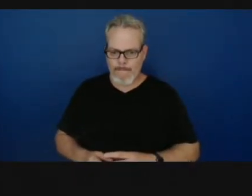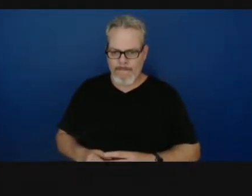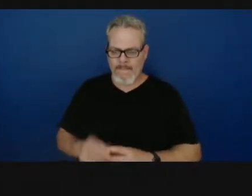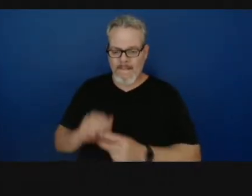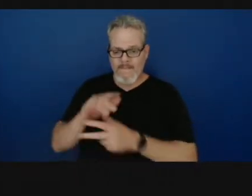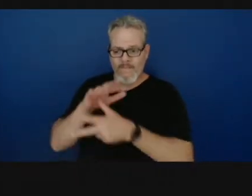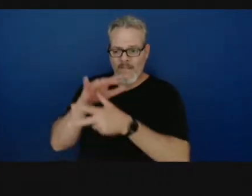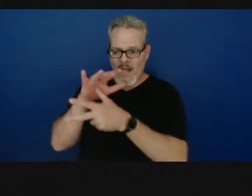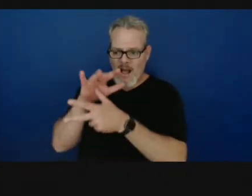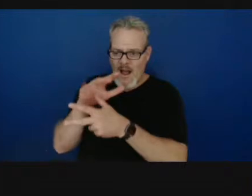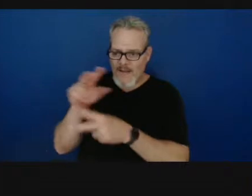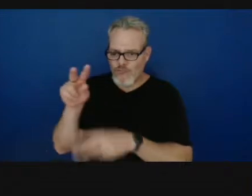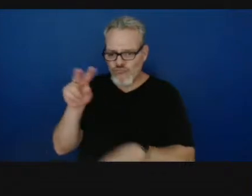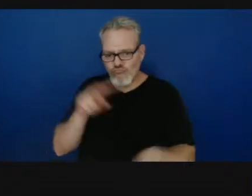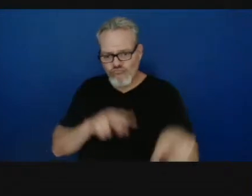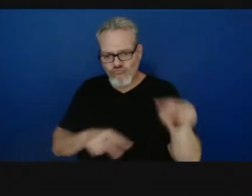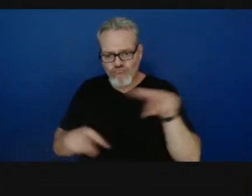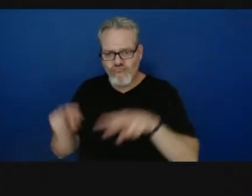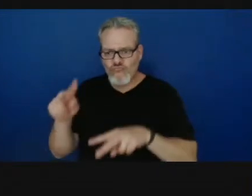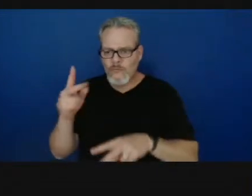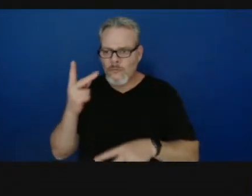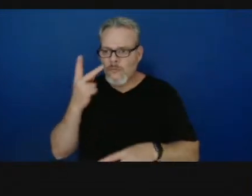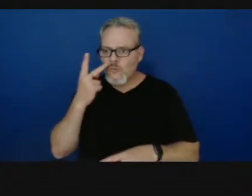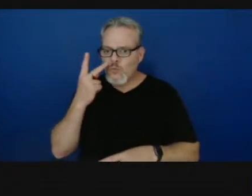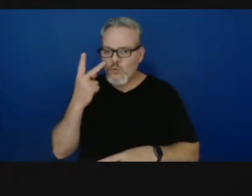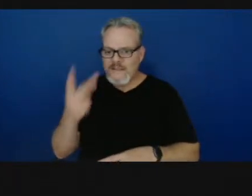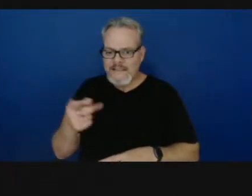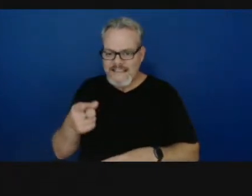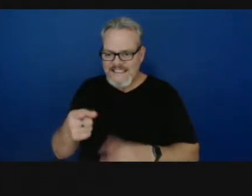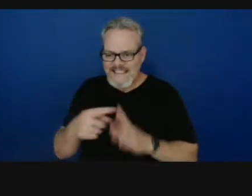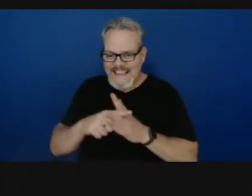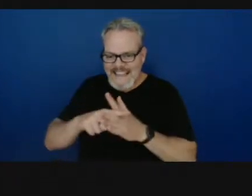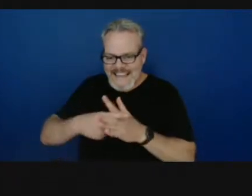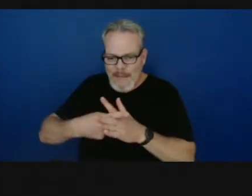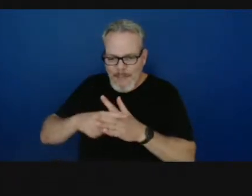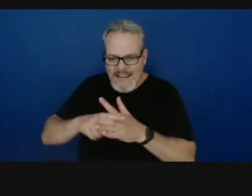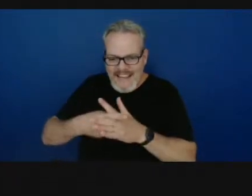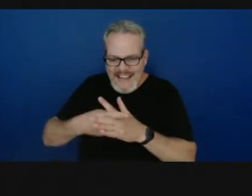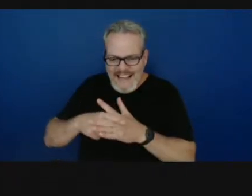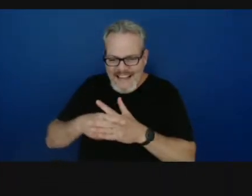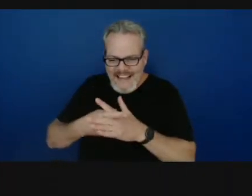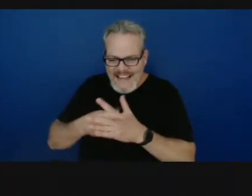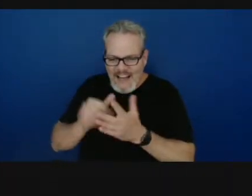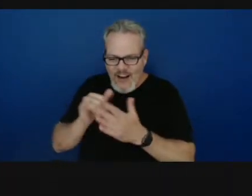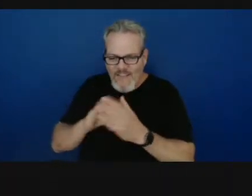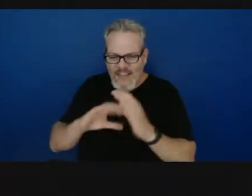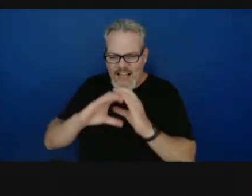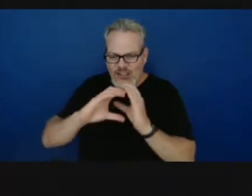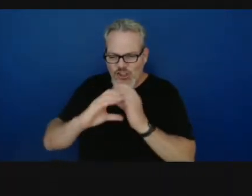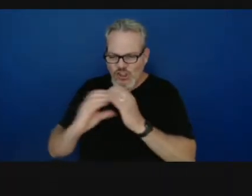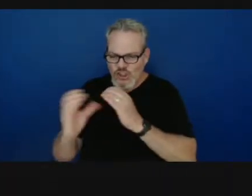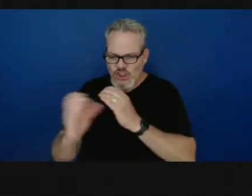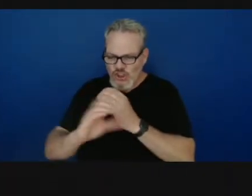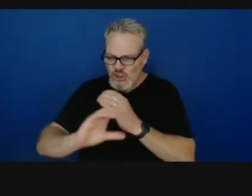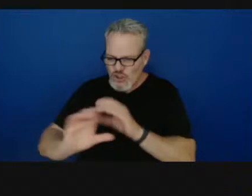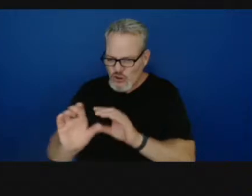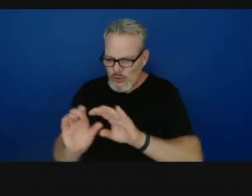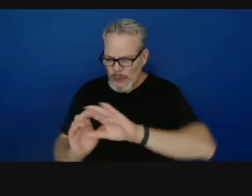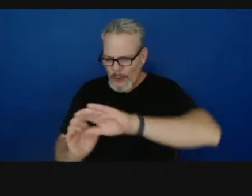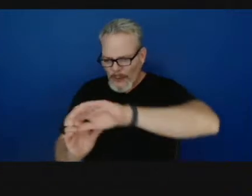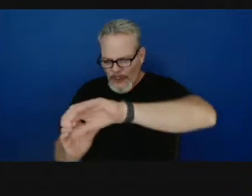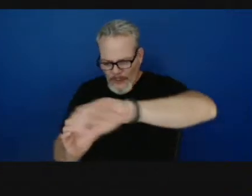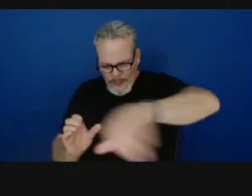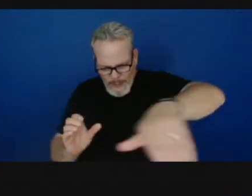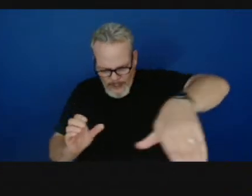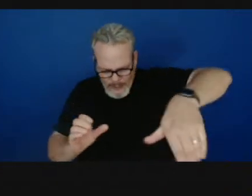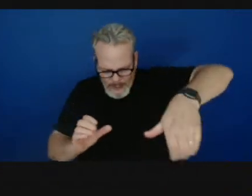Green Mountain. We see the very beginning stages of this lava channel being established that wraps on the backside of the Kapoho crater,